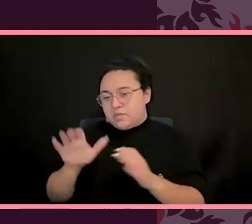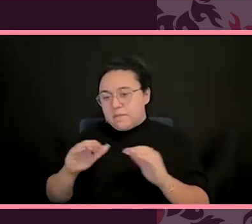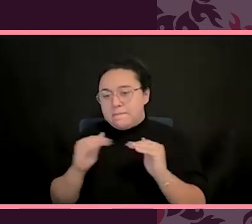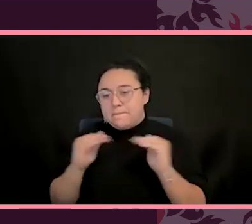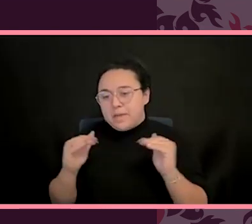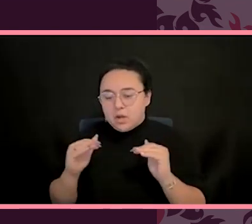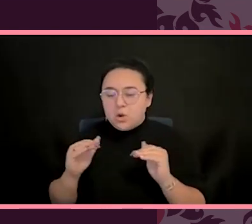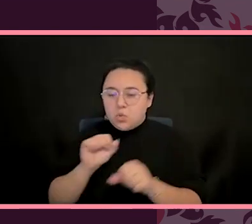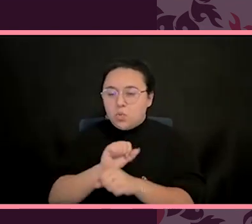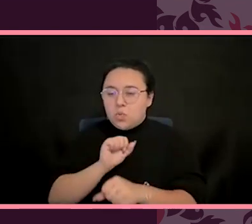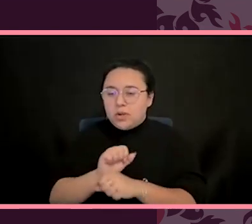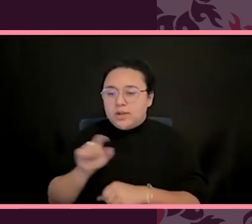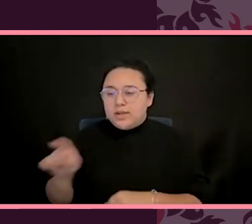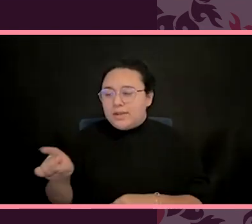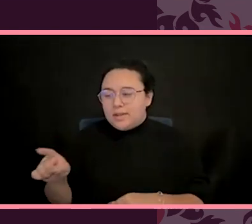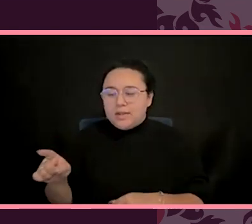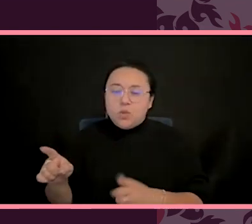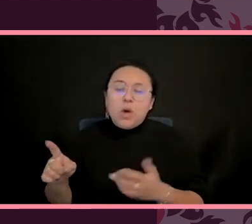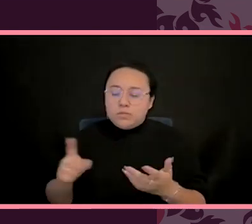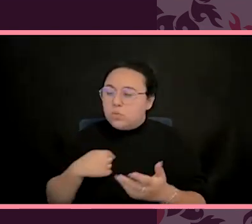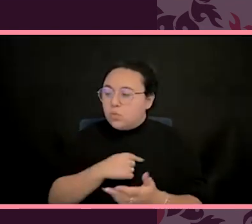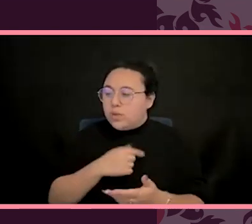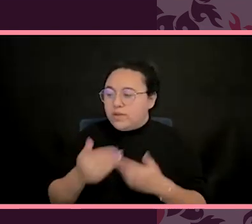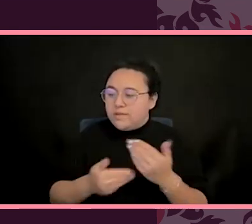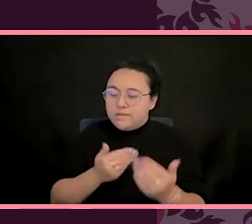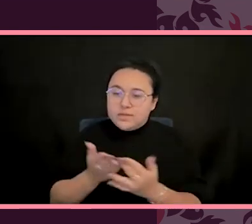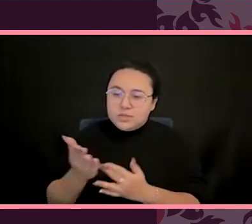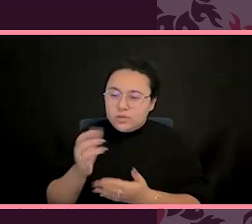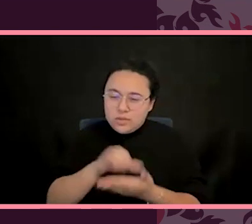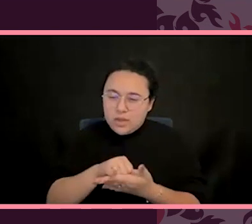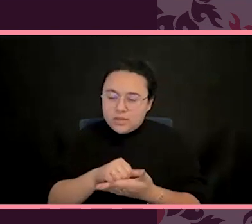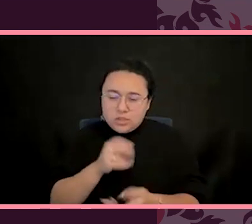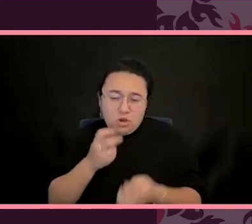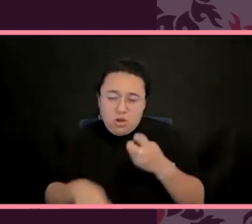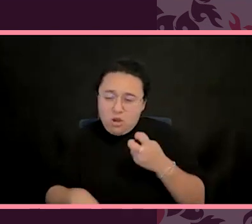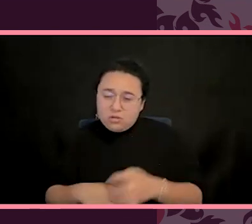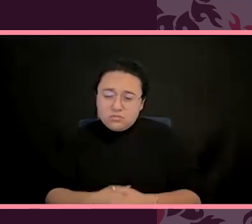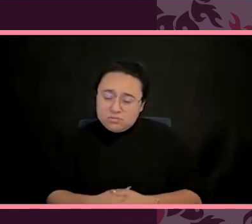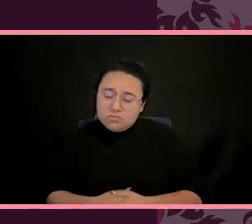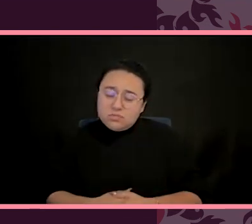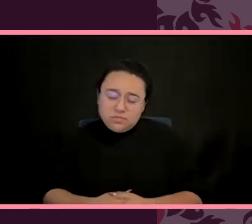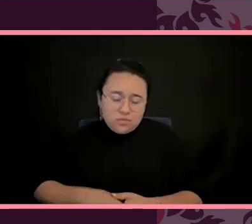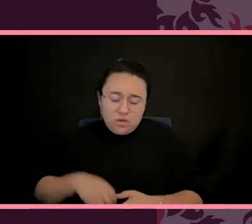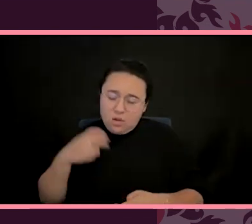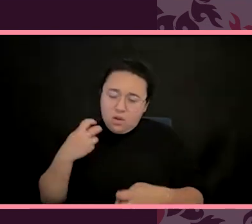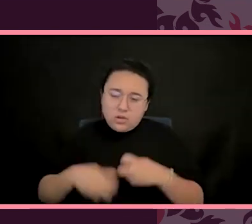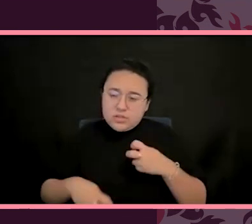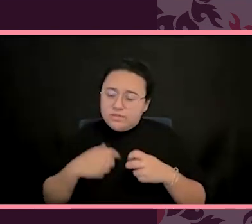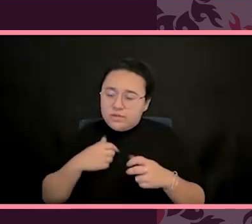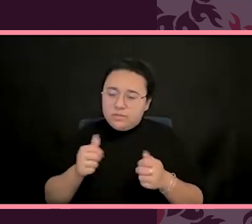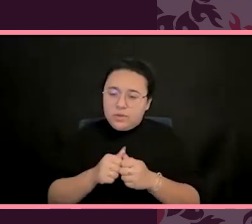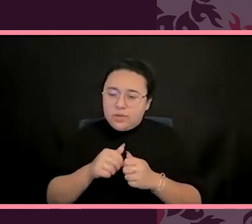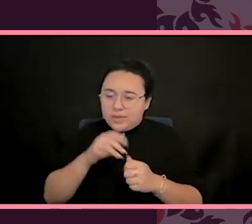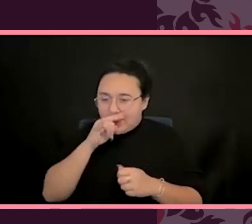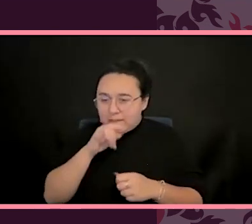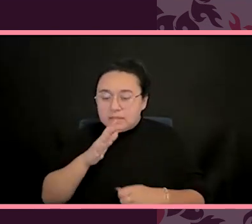so so we've been able to find some stuff through that, but like it's hard to be around kids and